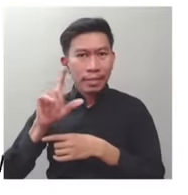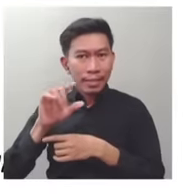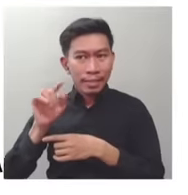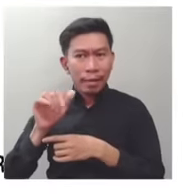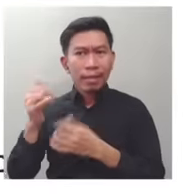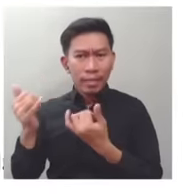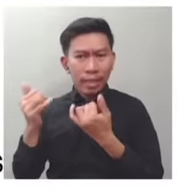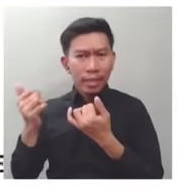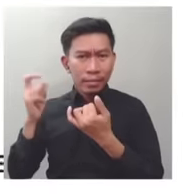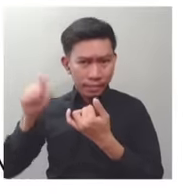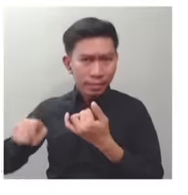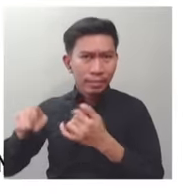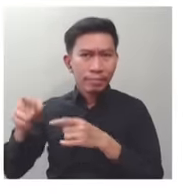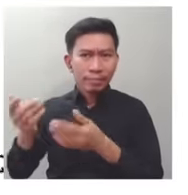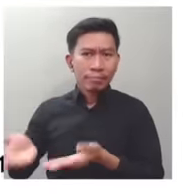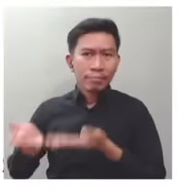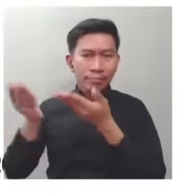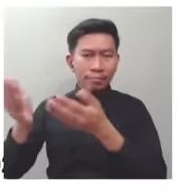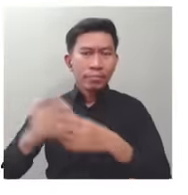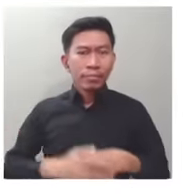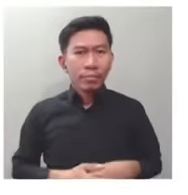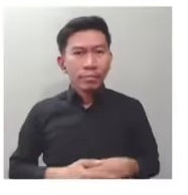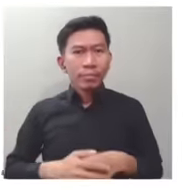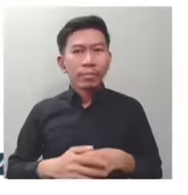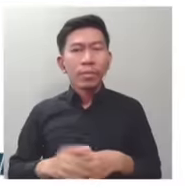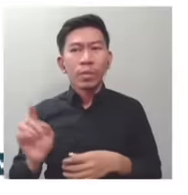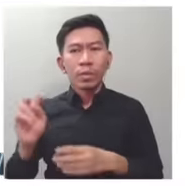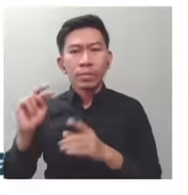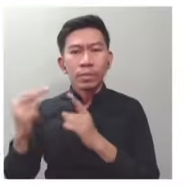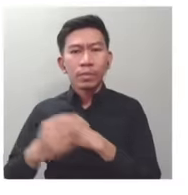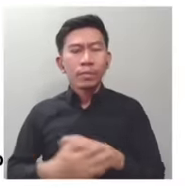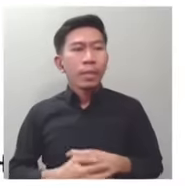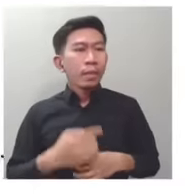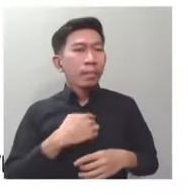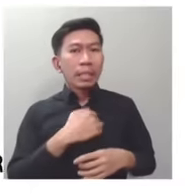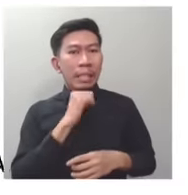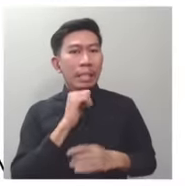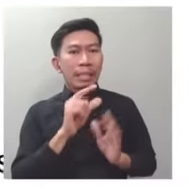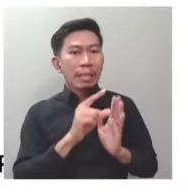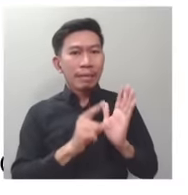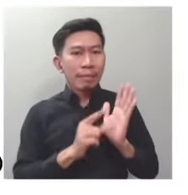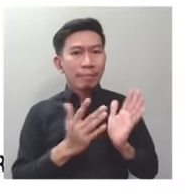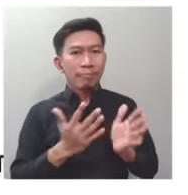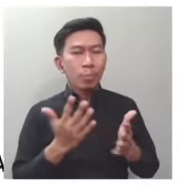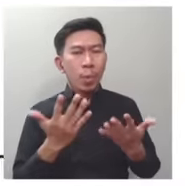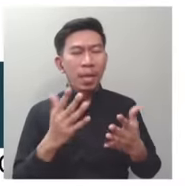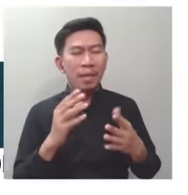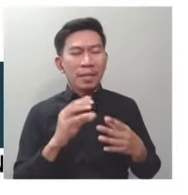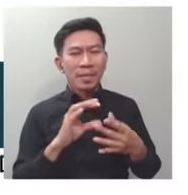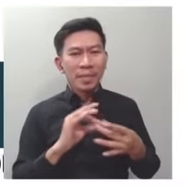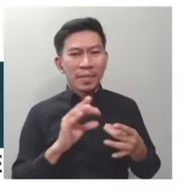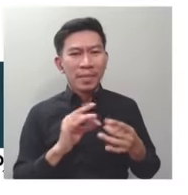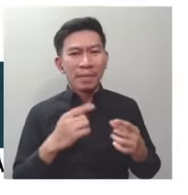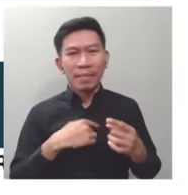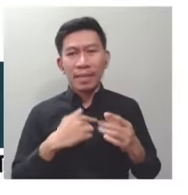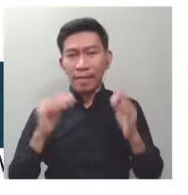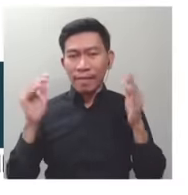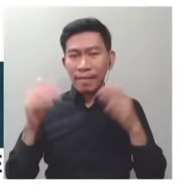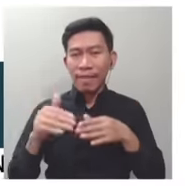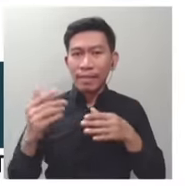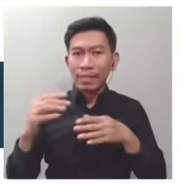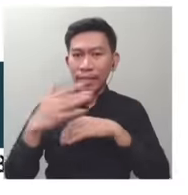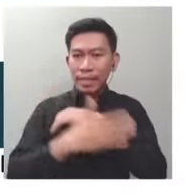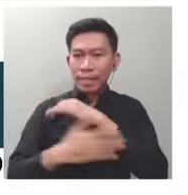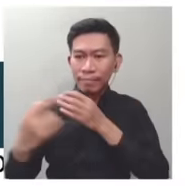that? I'm sorry, I'm not a lawyer. I will not comment on that. I'm not a legal expert. Mm. My area is primarily diplomacy,